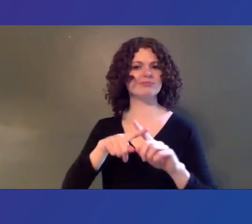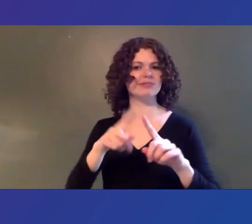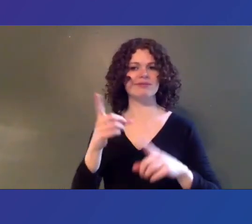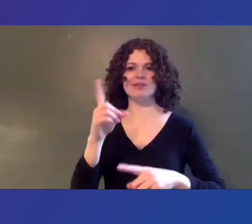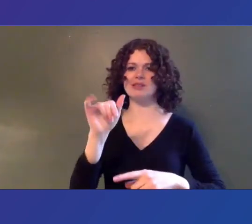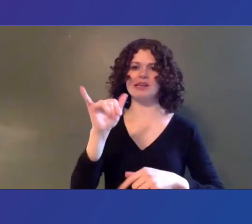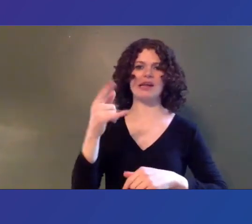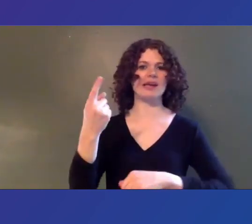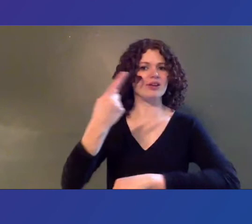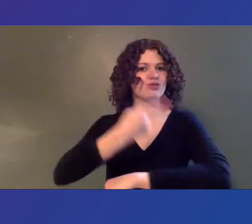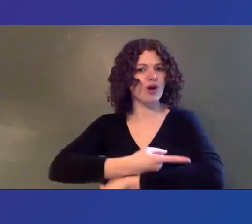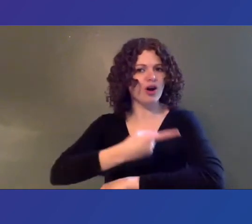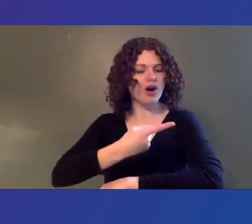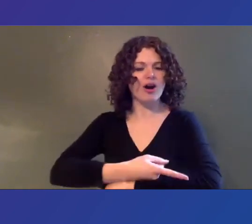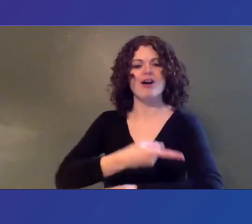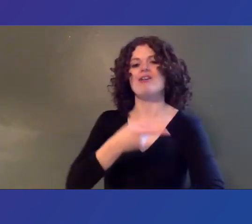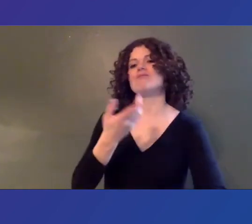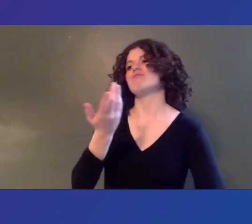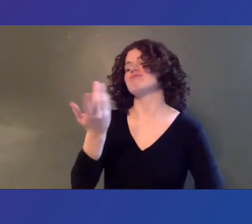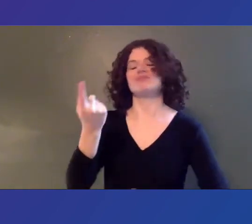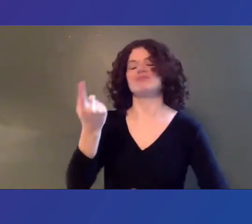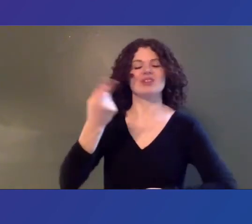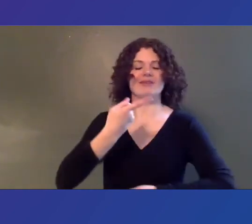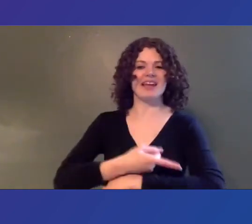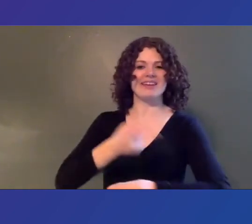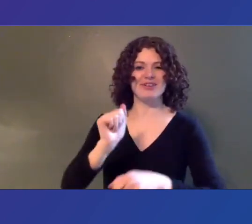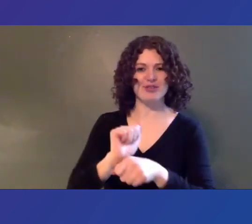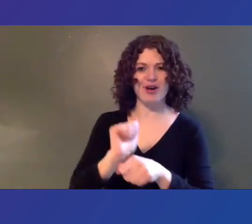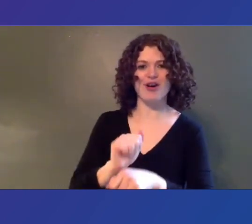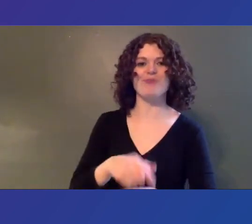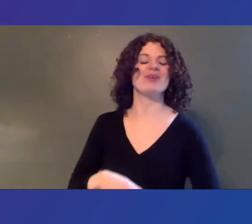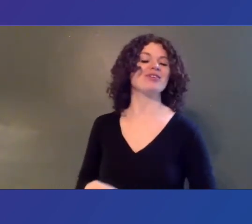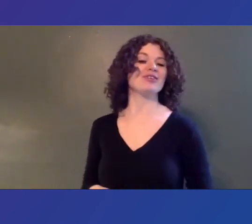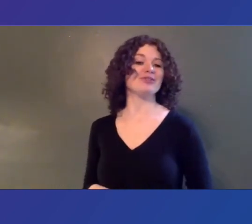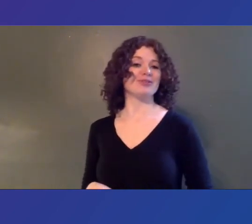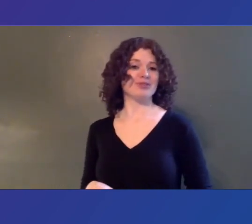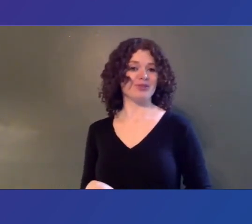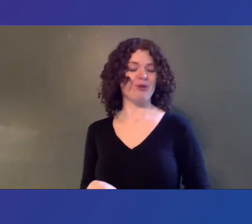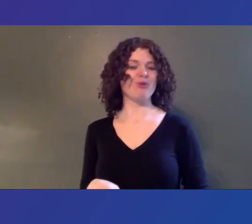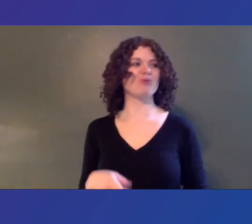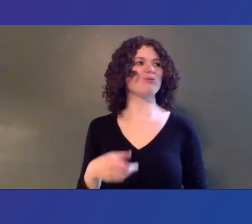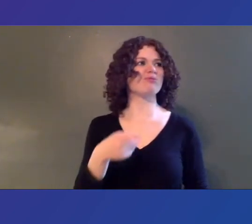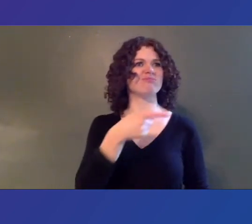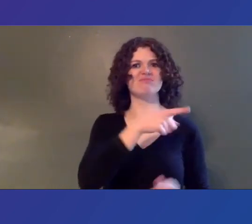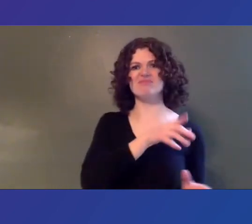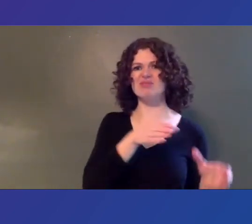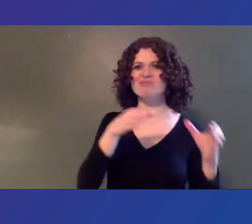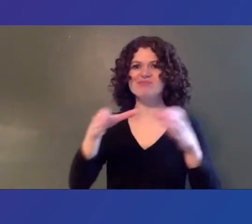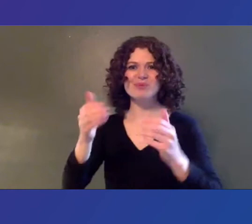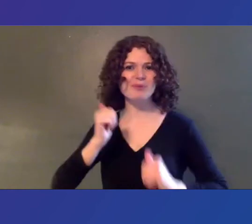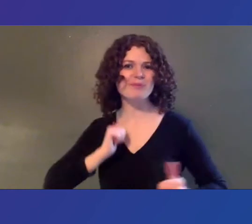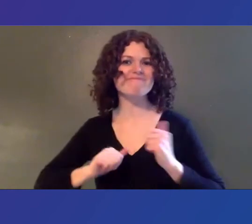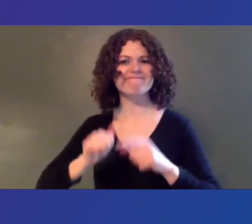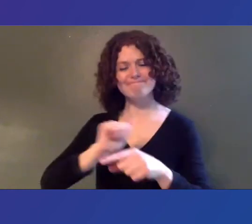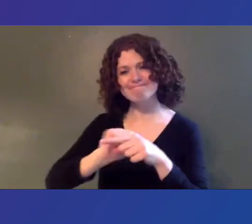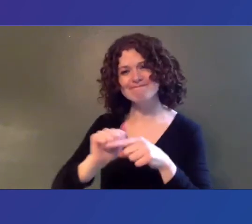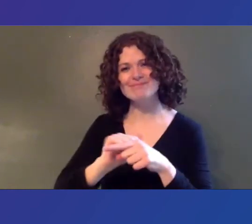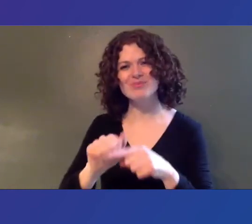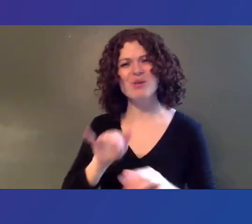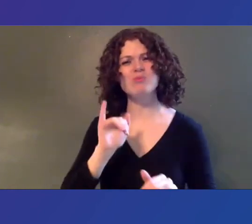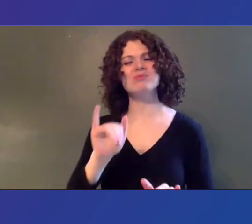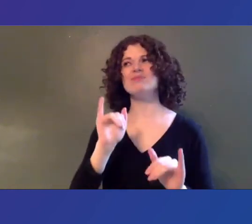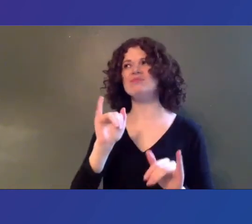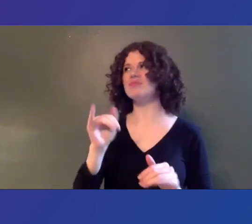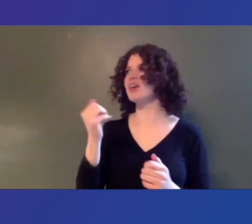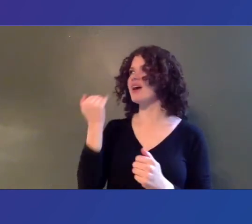she had tech or whatever. And I was like, oh, what would happen if everyone had a chance to do something like that, where they could an office that would you know,